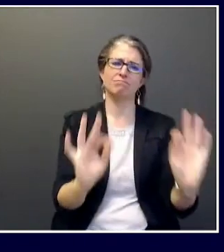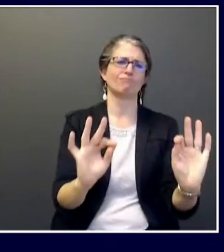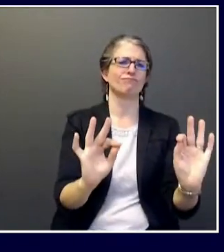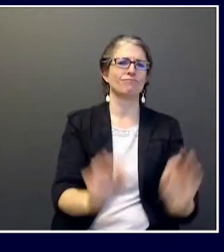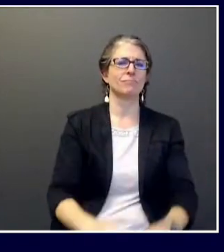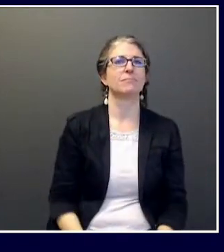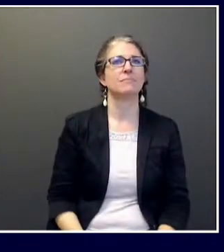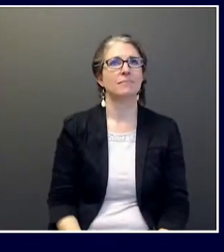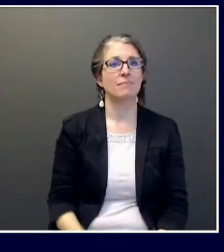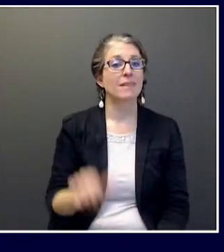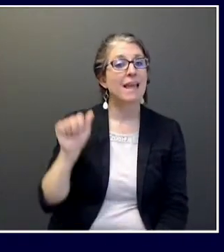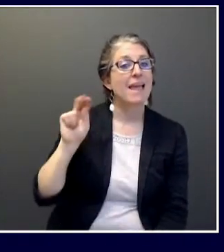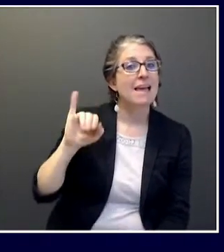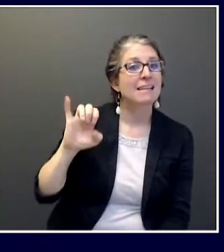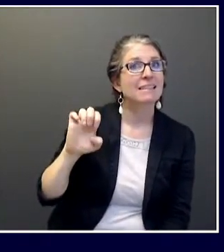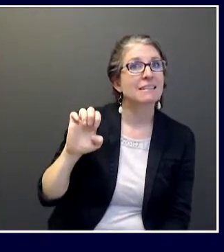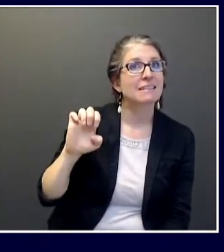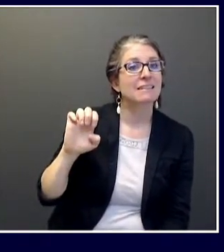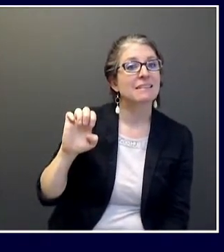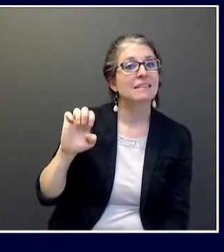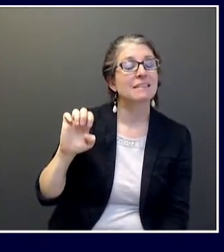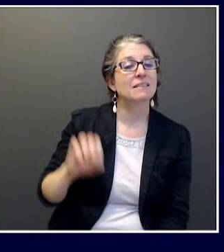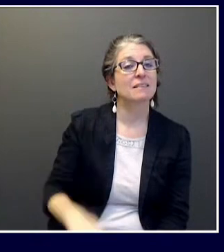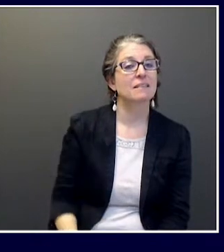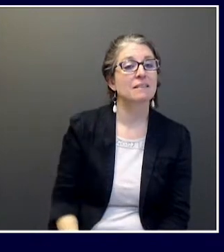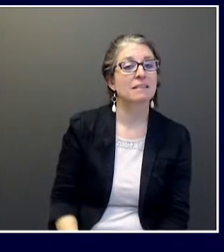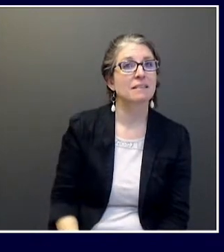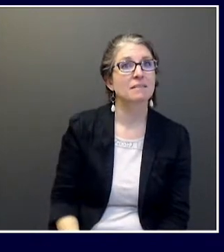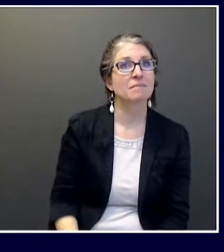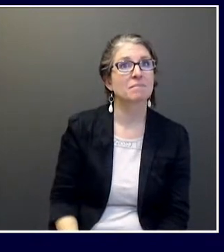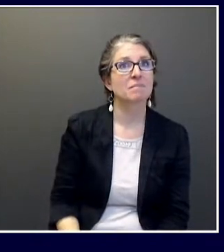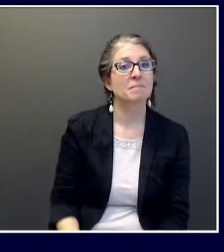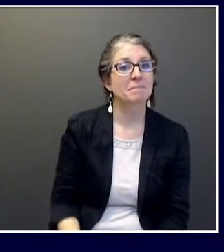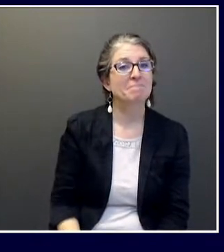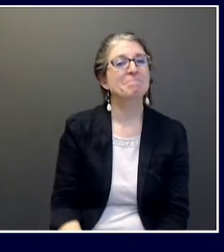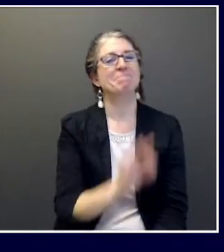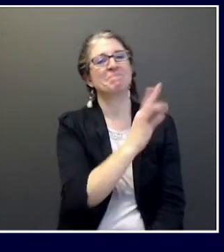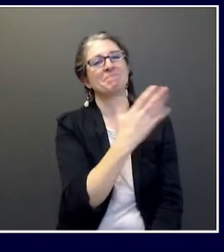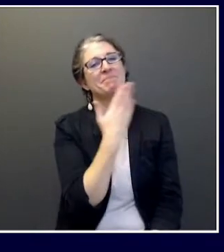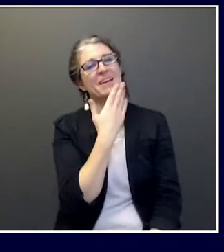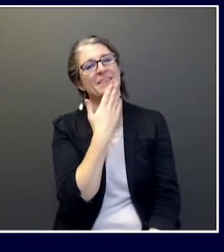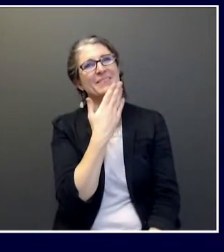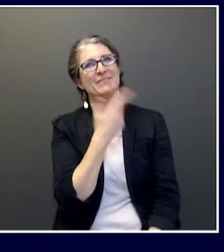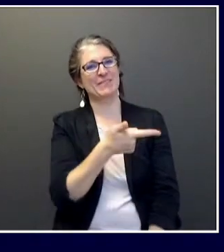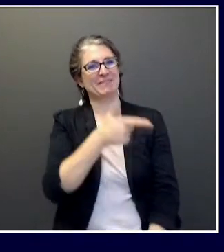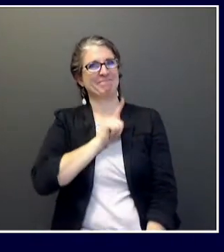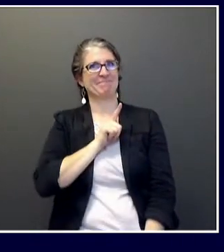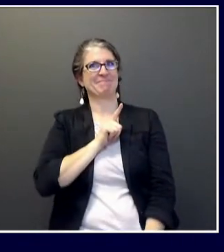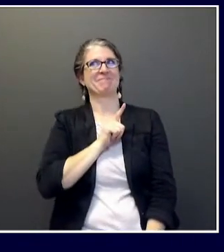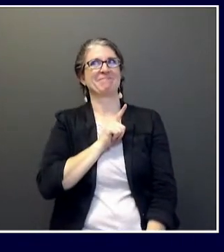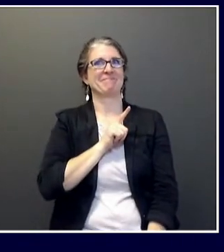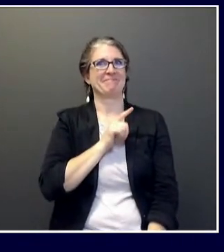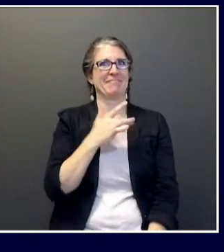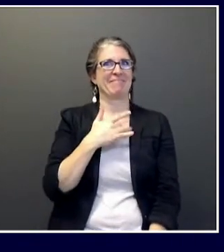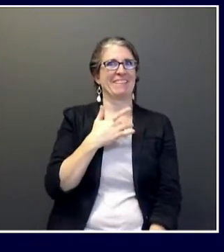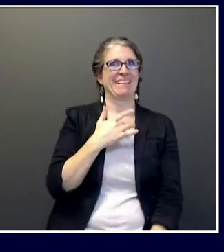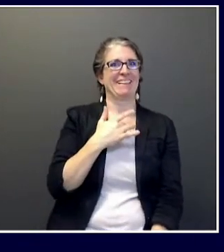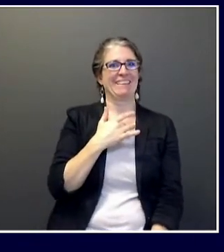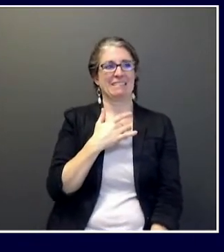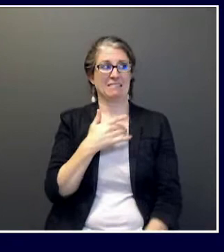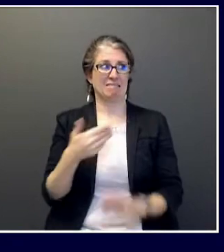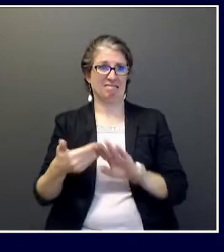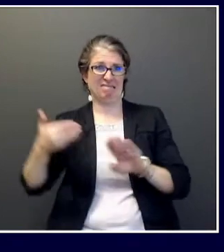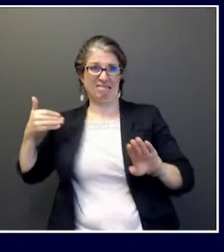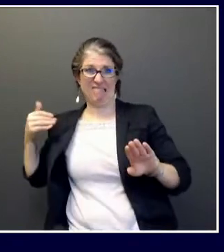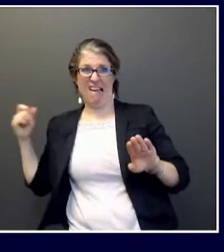Hi there. Thanks for taking my question. It feels kind of crazy early to be asking this, but it is kind of getting toward that time of year